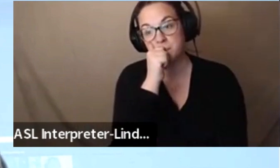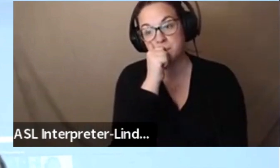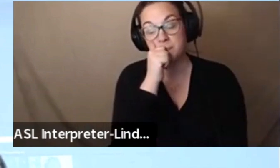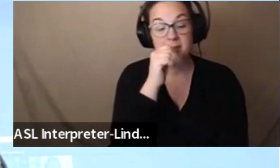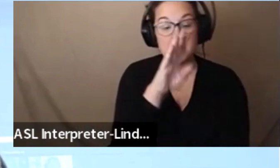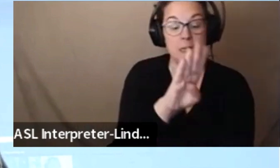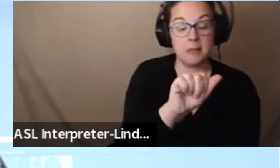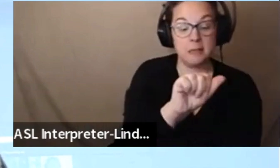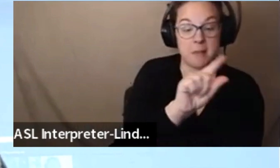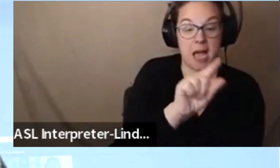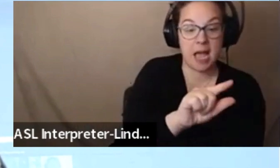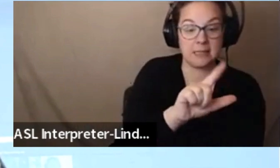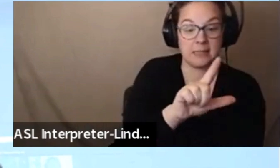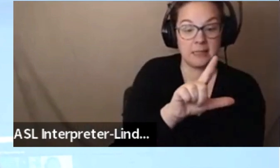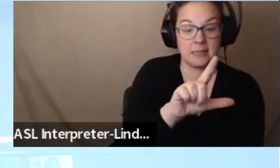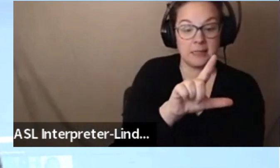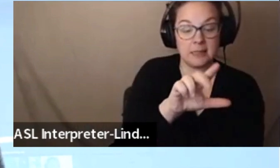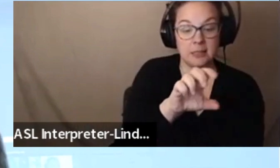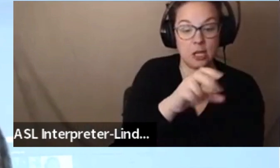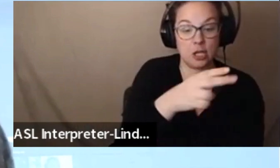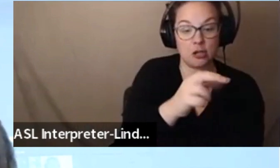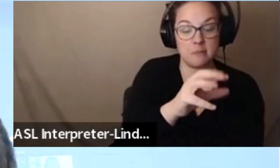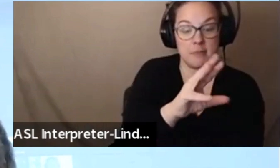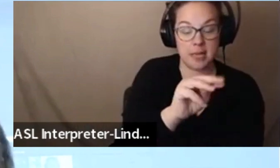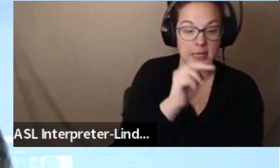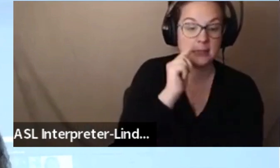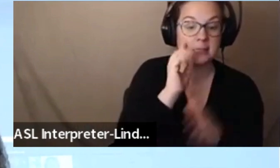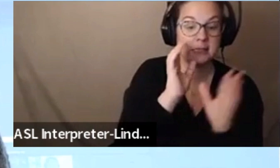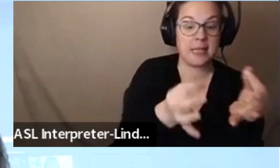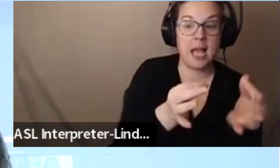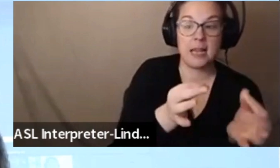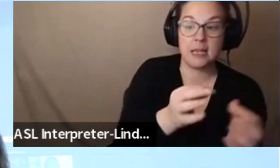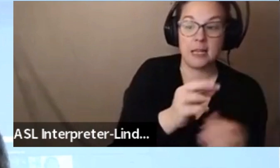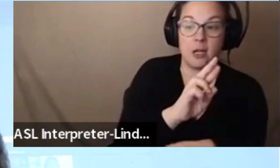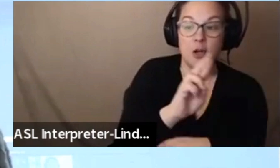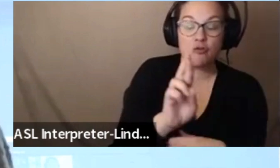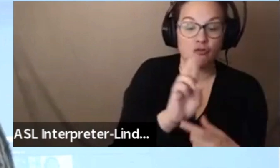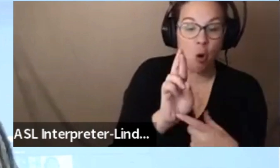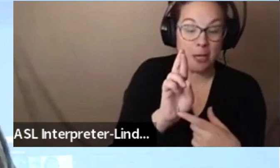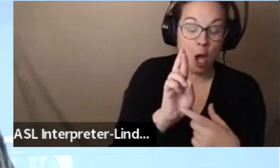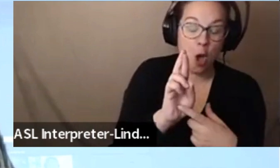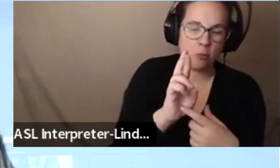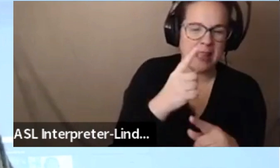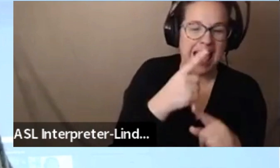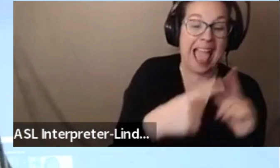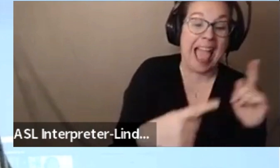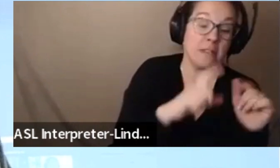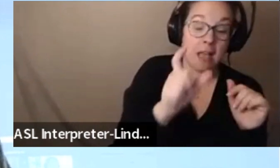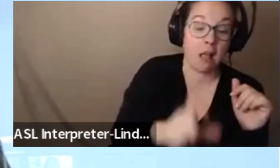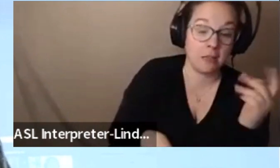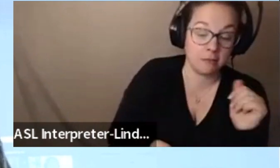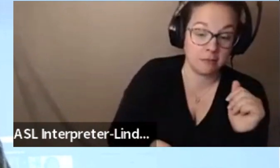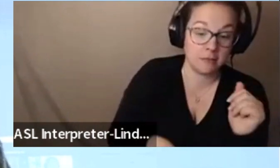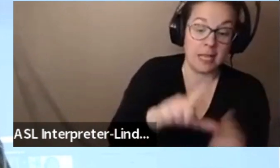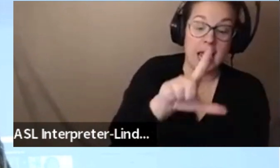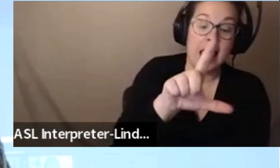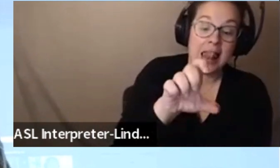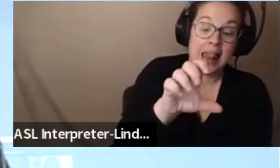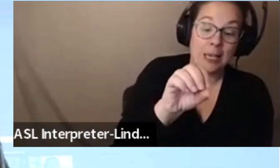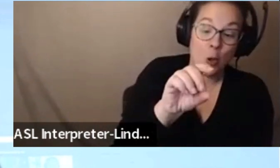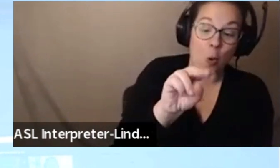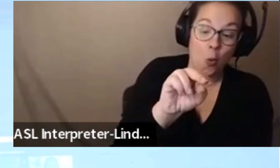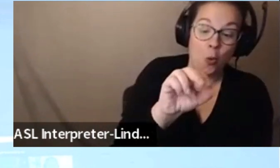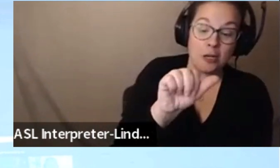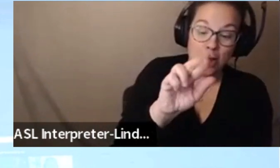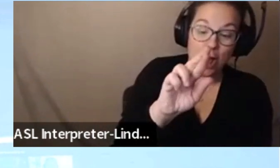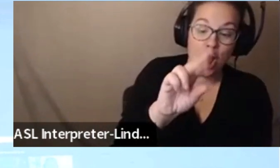why it's so successful. And very wisely, Baz Luhrmann chose an Italian to play Romeo,